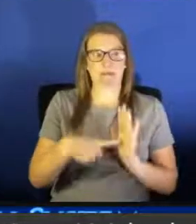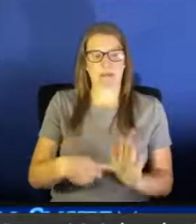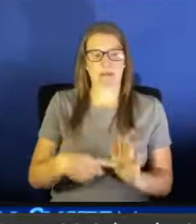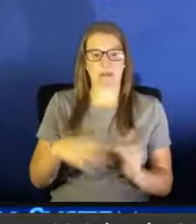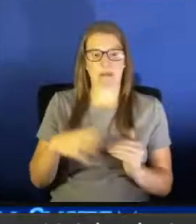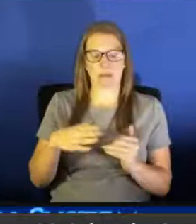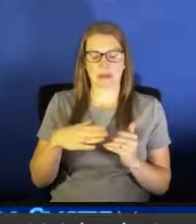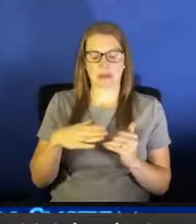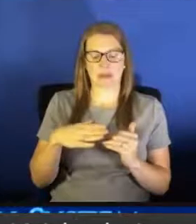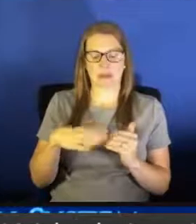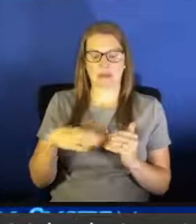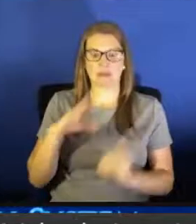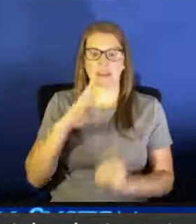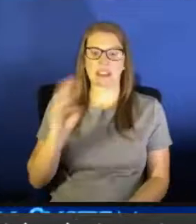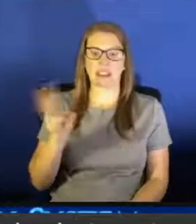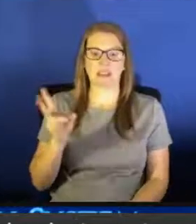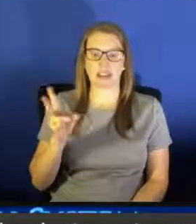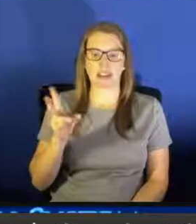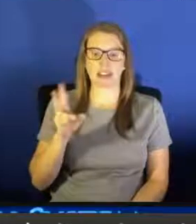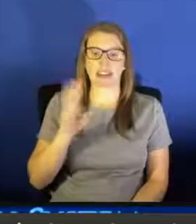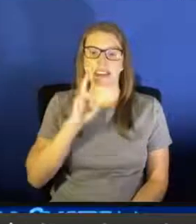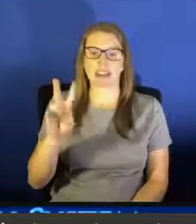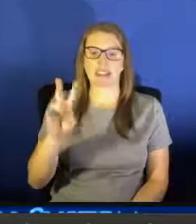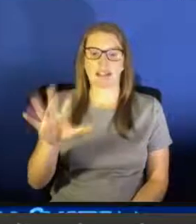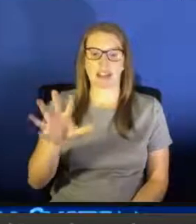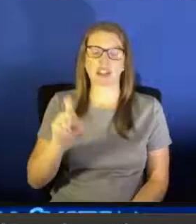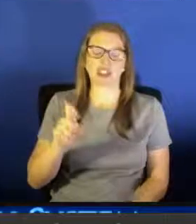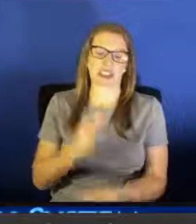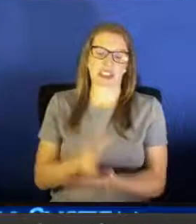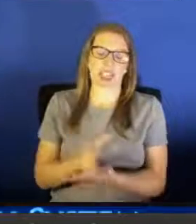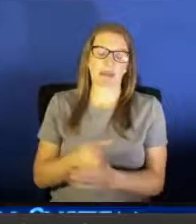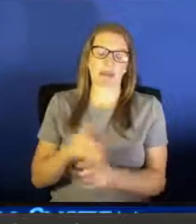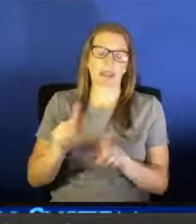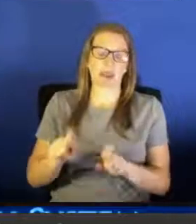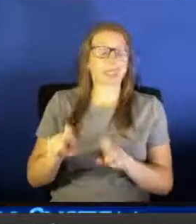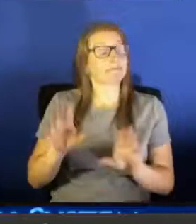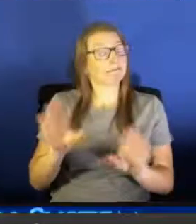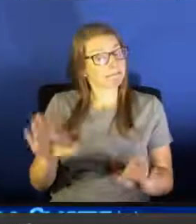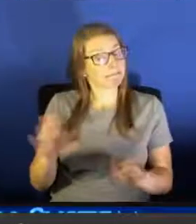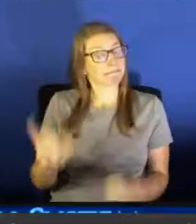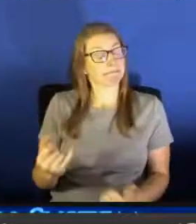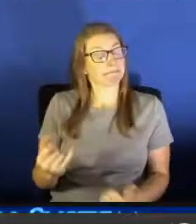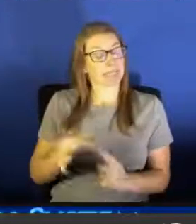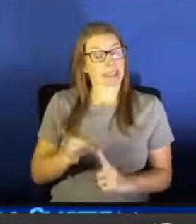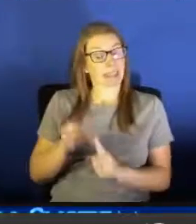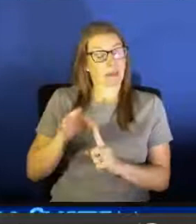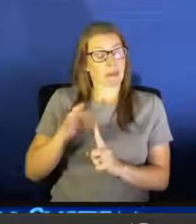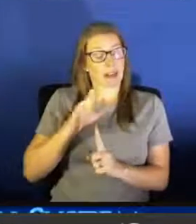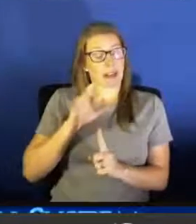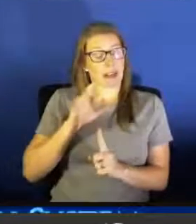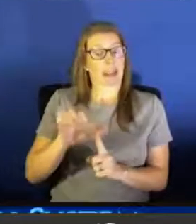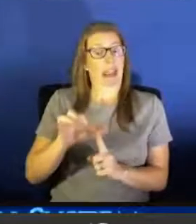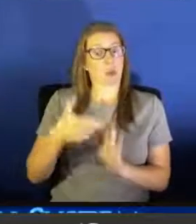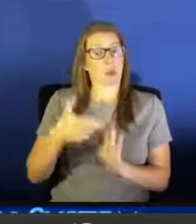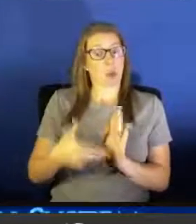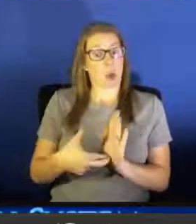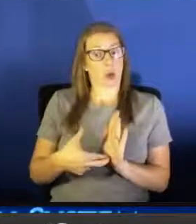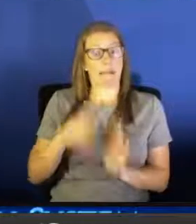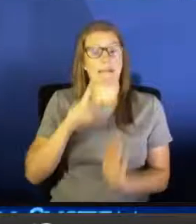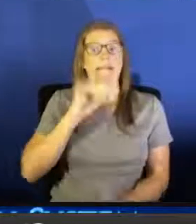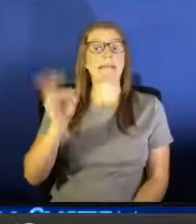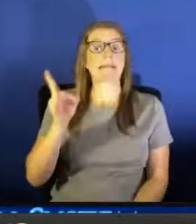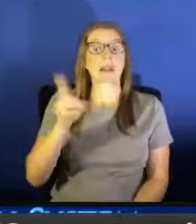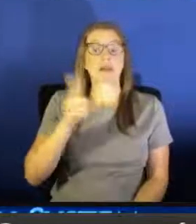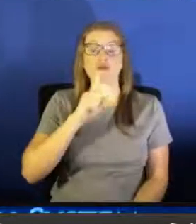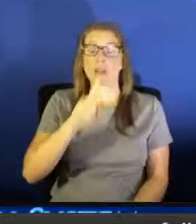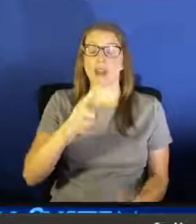70 and certainly past 75, men should stop screening. Now, the exception to that rule is an 80-year-old man who's really healthy. That's what